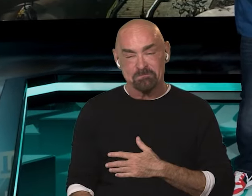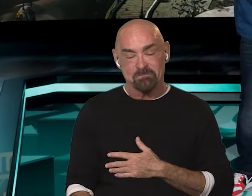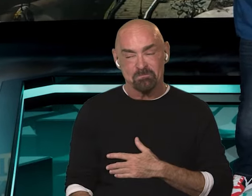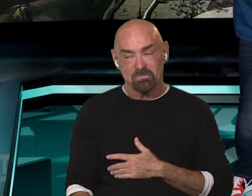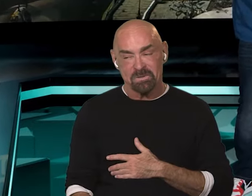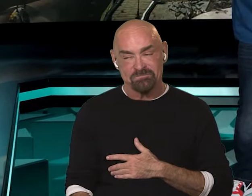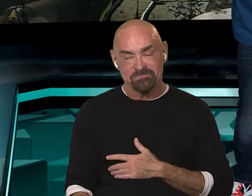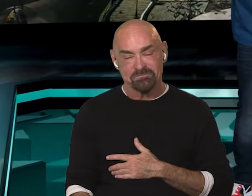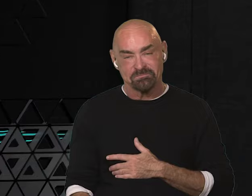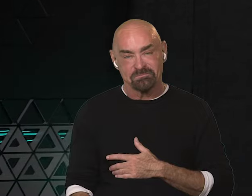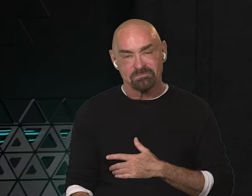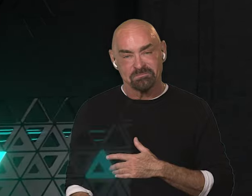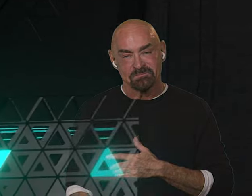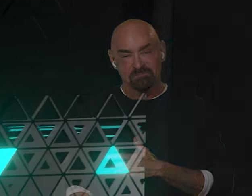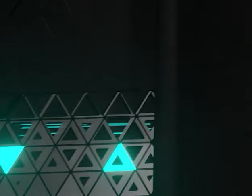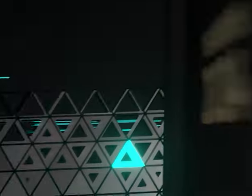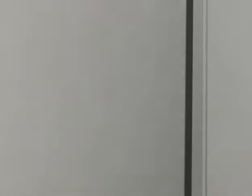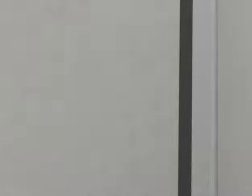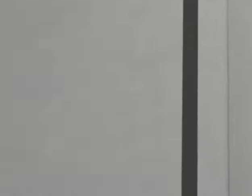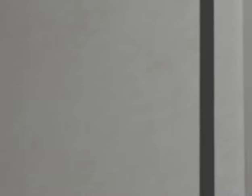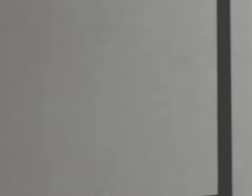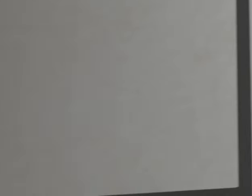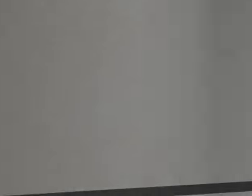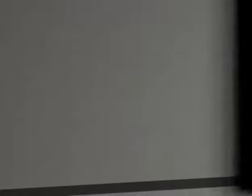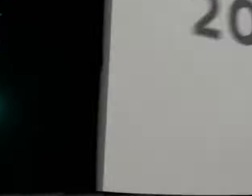everything you need to know about it.